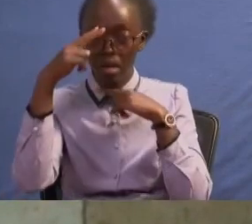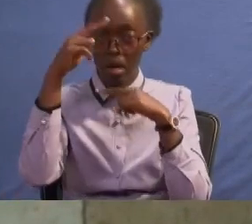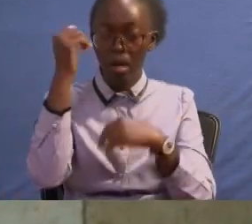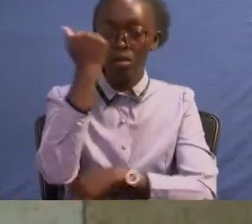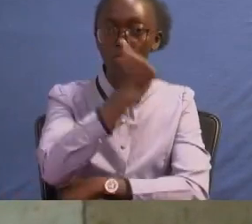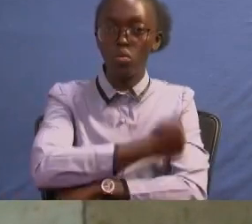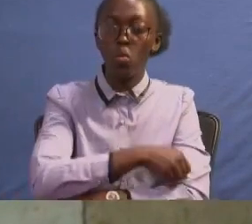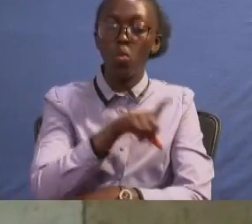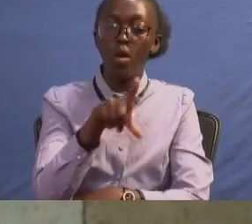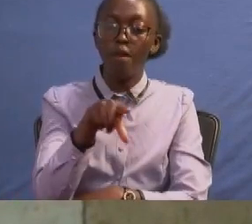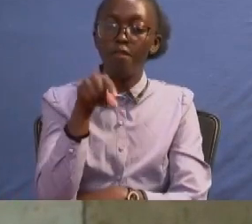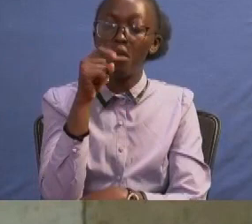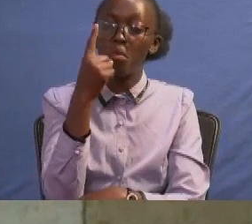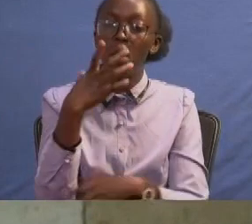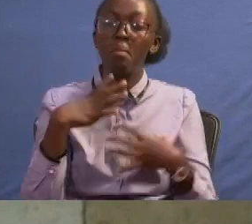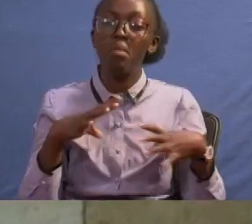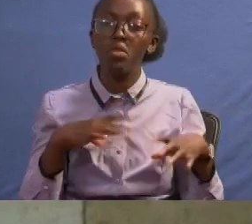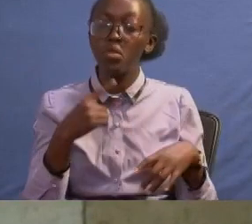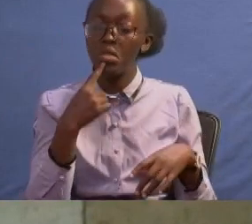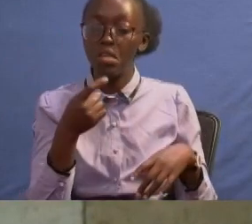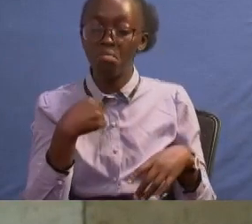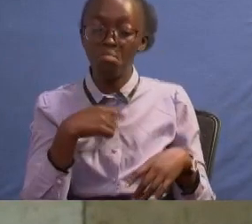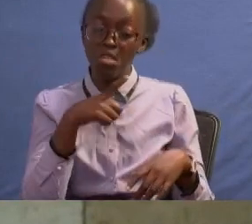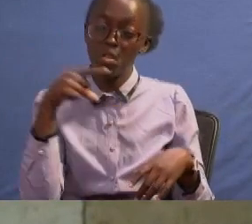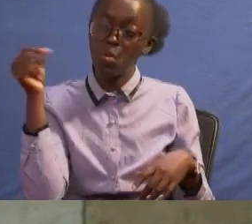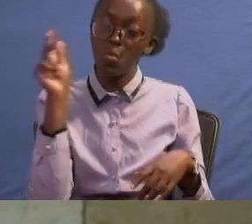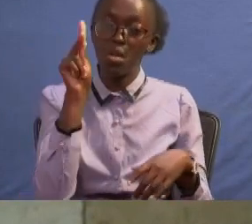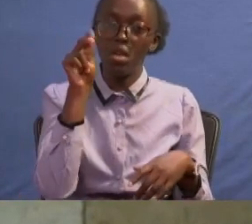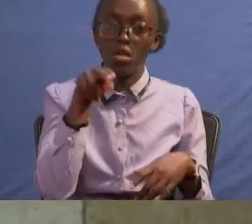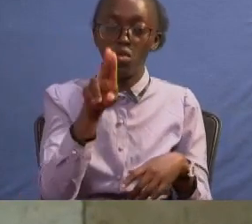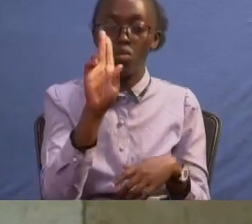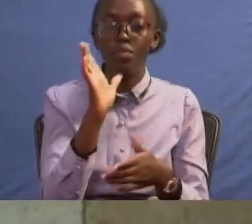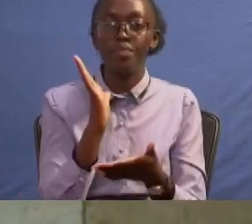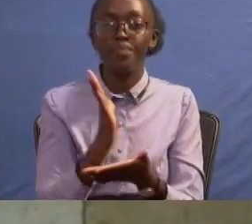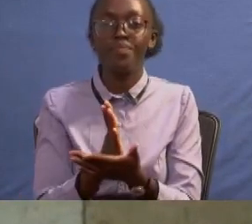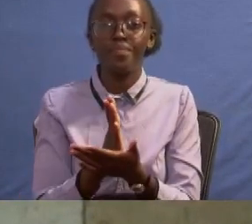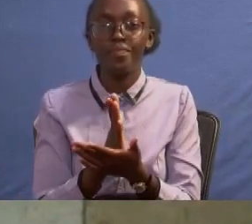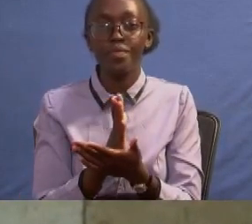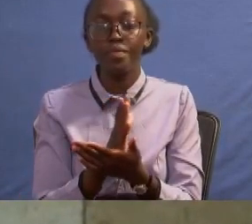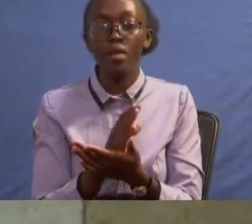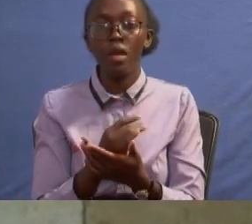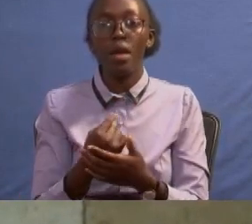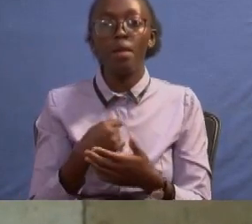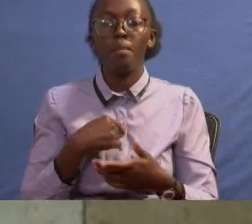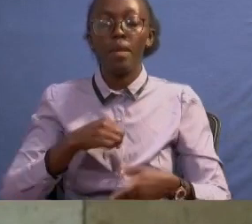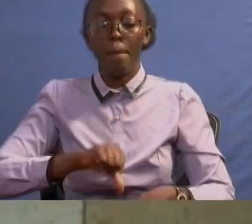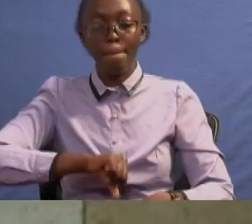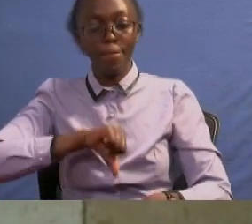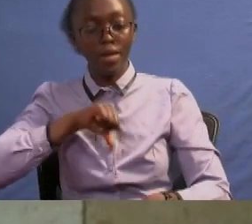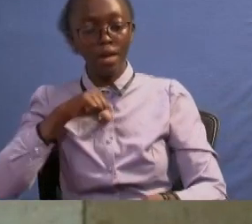always find someone who will say, Kenyatta University. And I'm so proud of my university